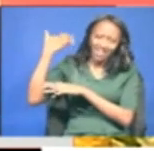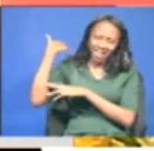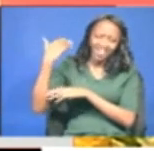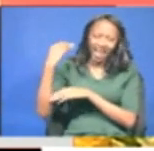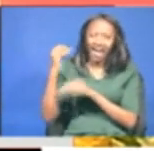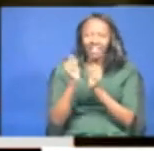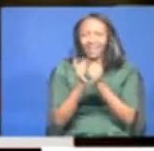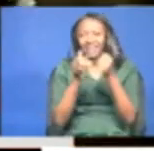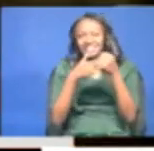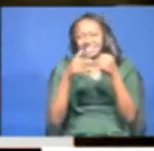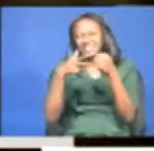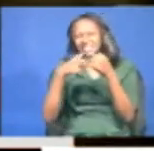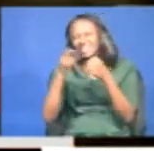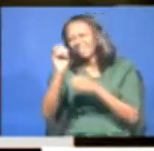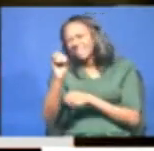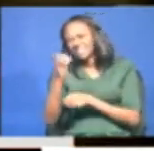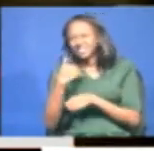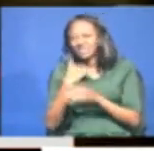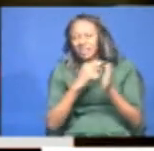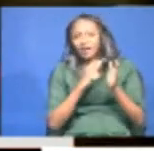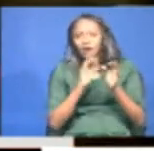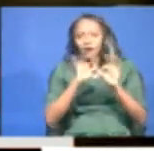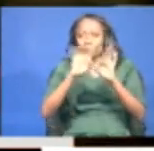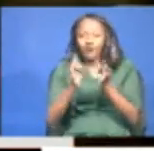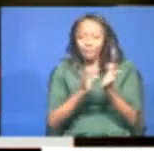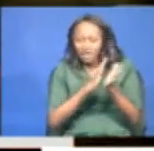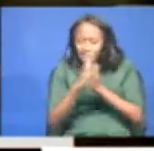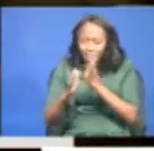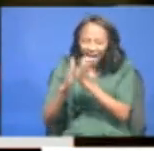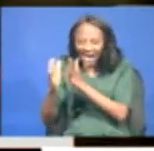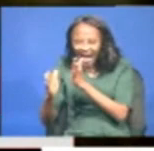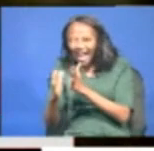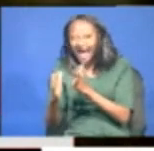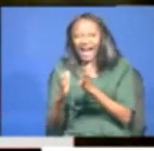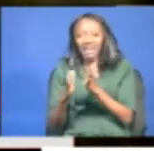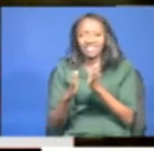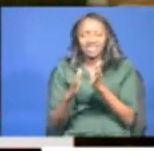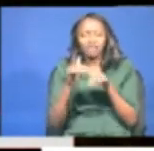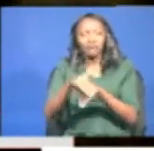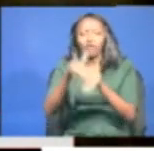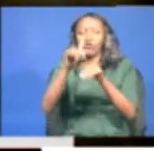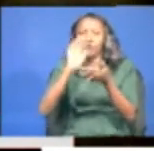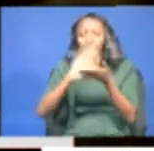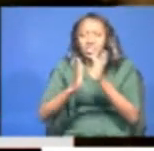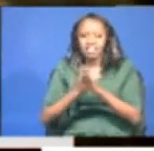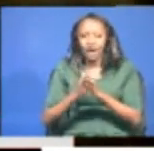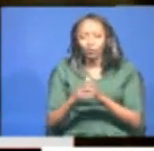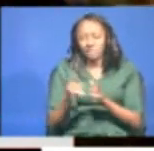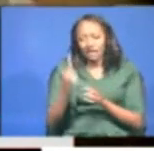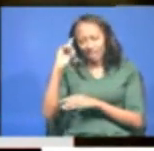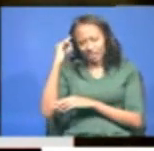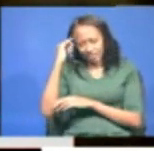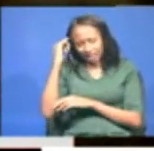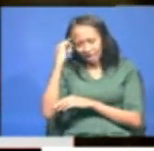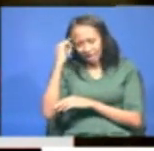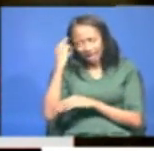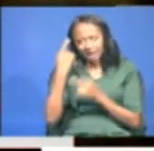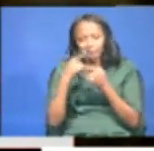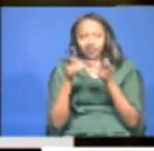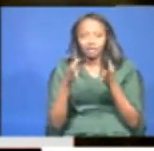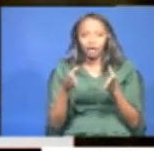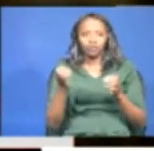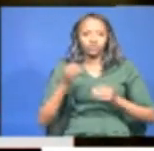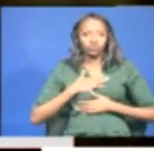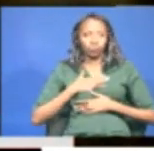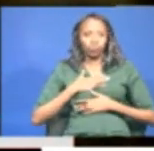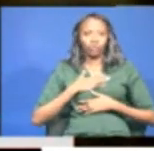family planning, nini. Tukasikiza hiyo maneno, tukafuata bila kufikiria. So we find ourselves in a situation that is not very nice. You